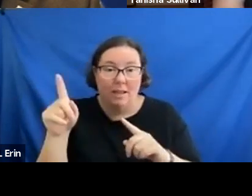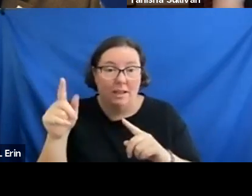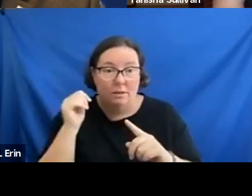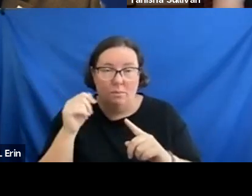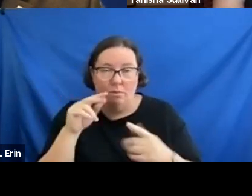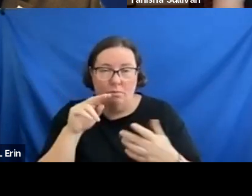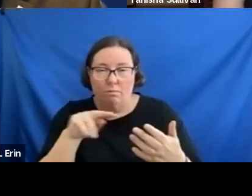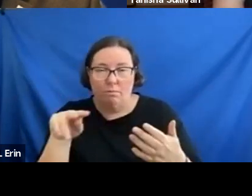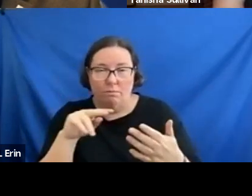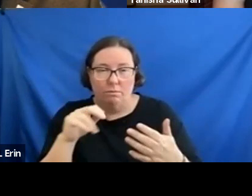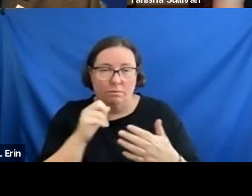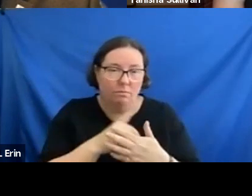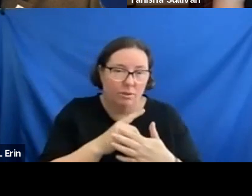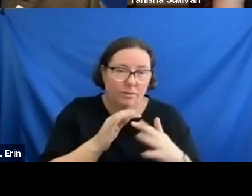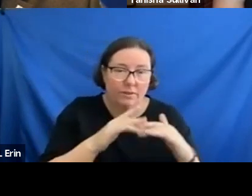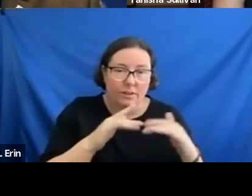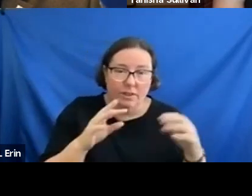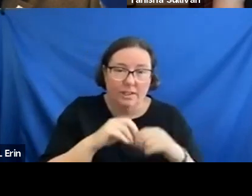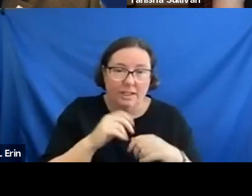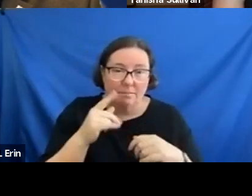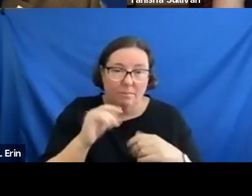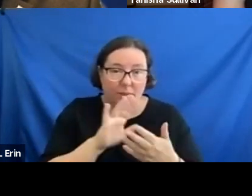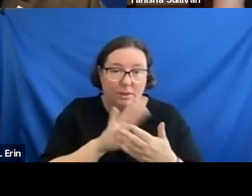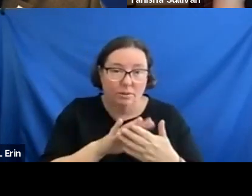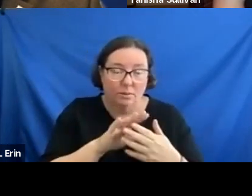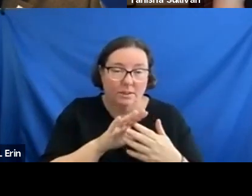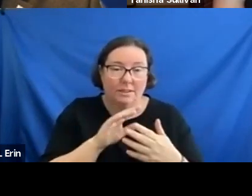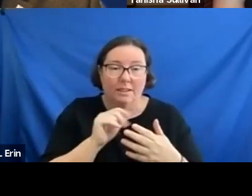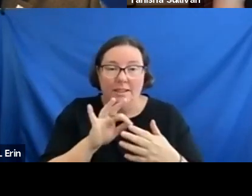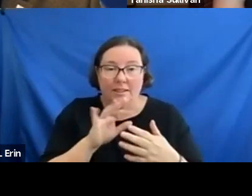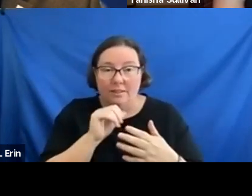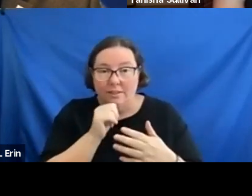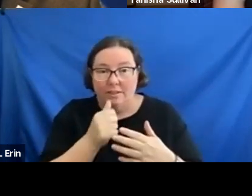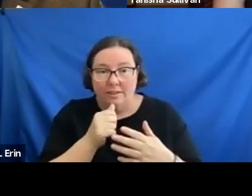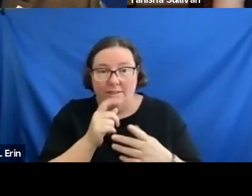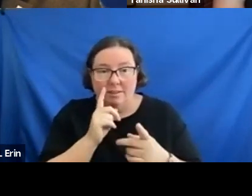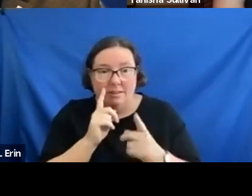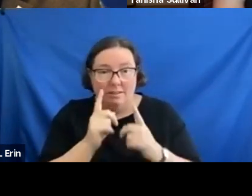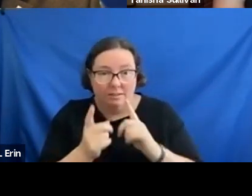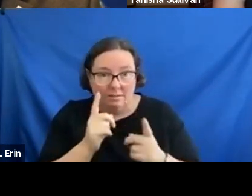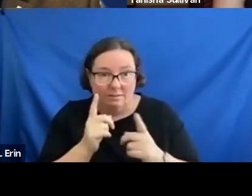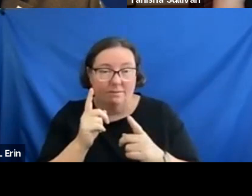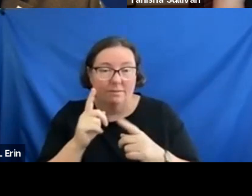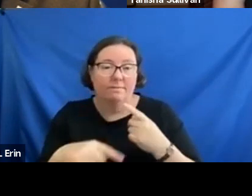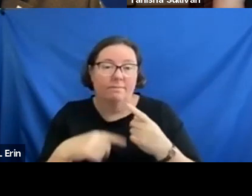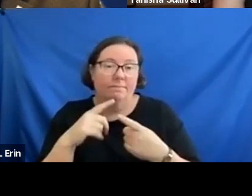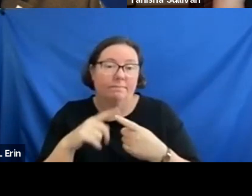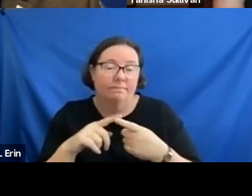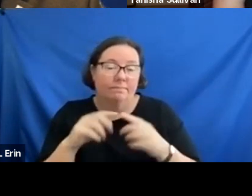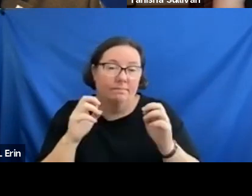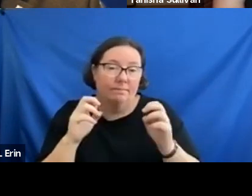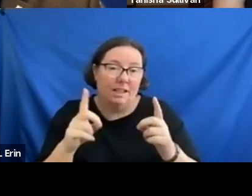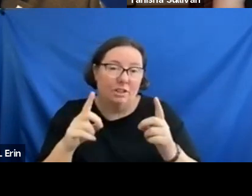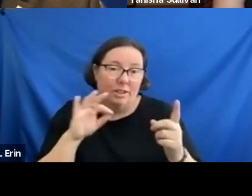looking at approving diversity in public schools without beginning that conversation around the